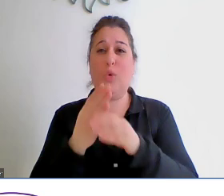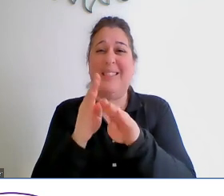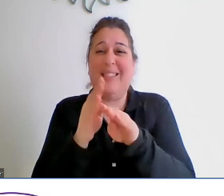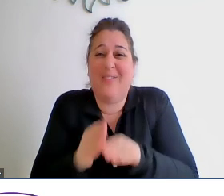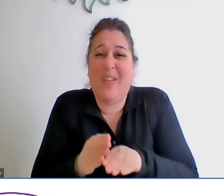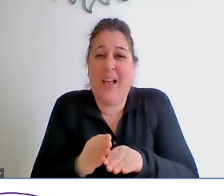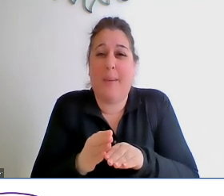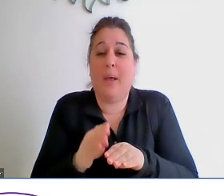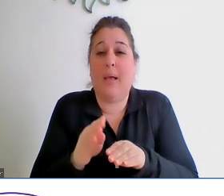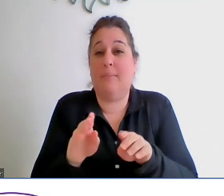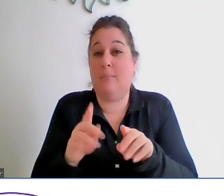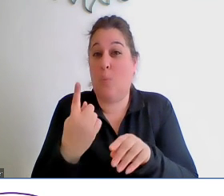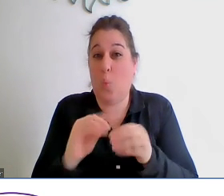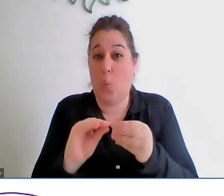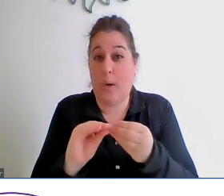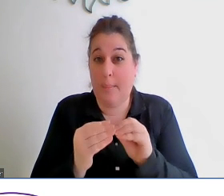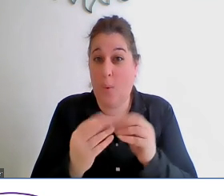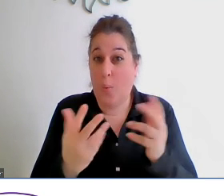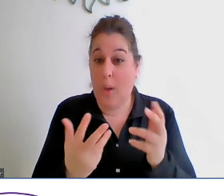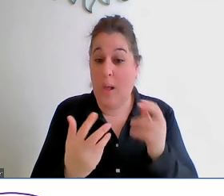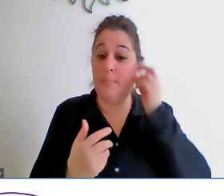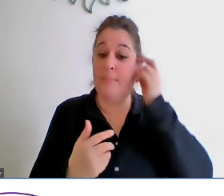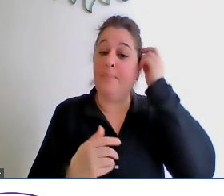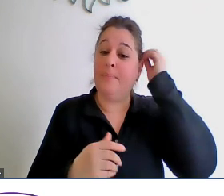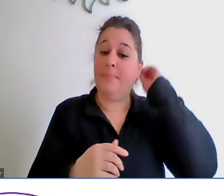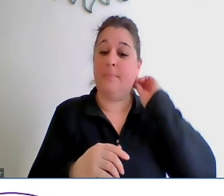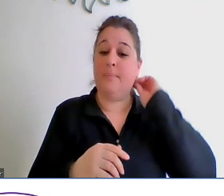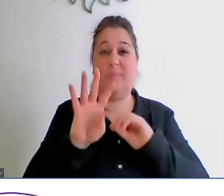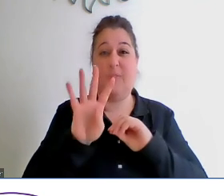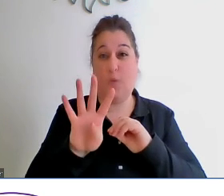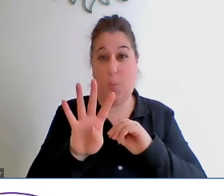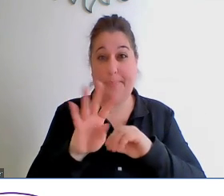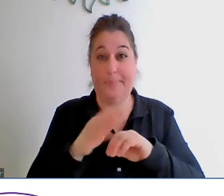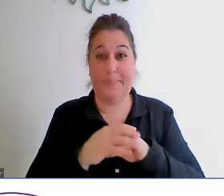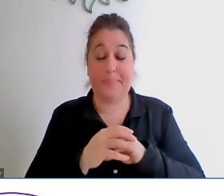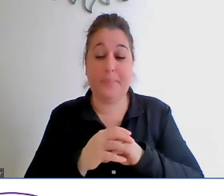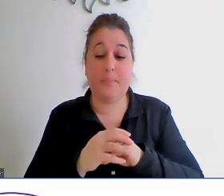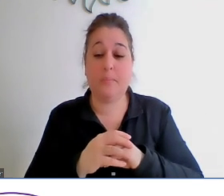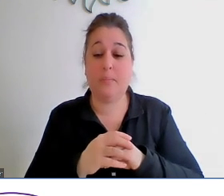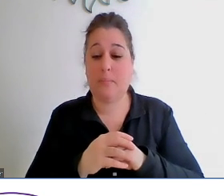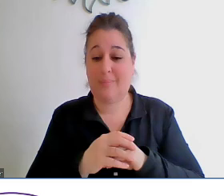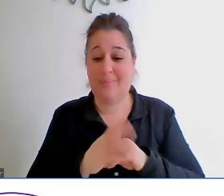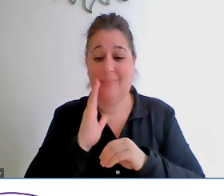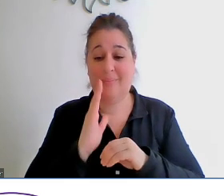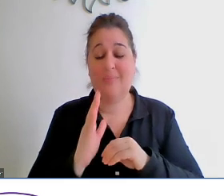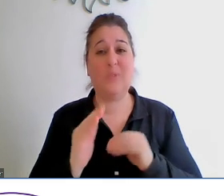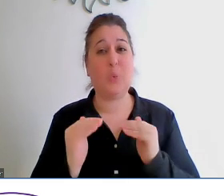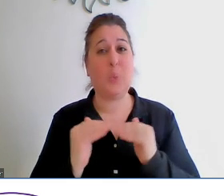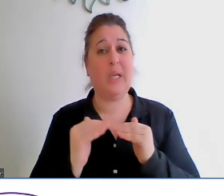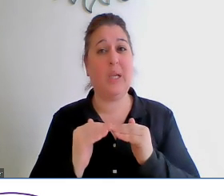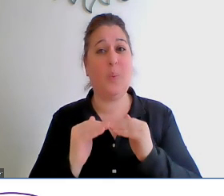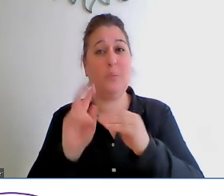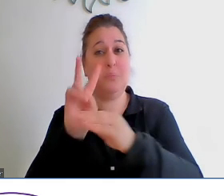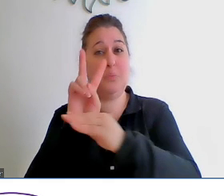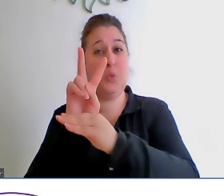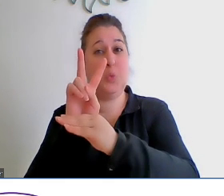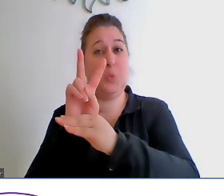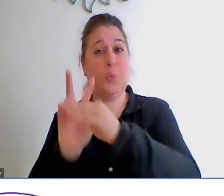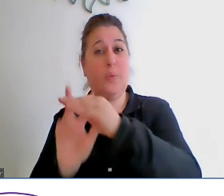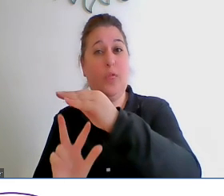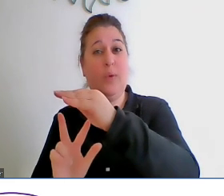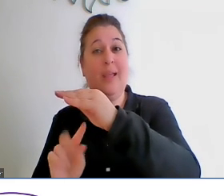going to get me, I can divide by 4, and I get 2/3. All right, but look, it's a negative divided by positive. Just keep that negative